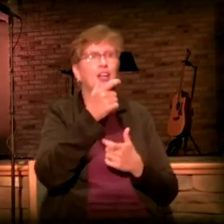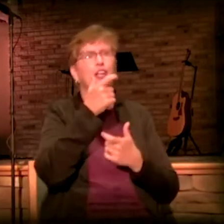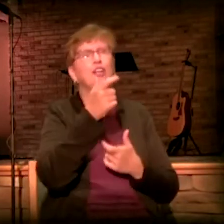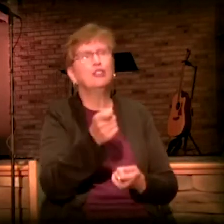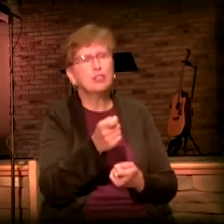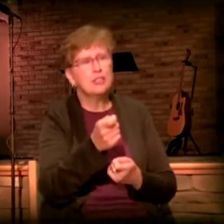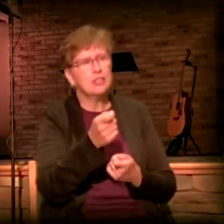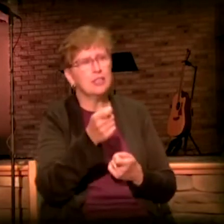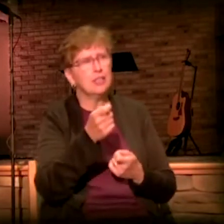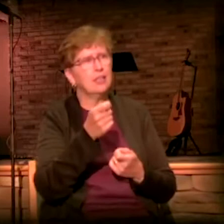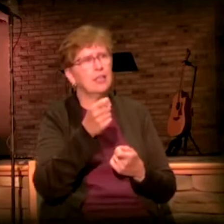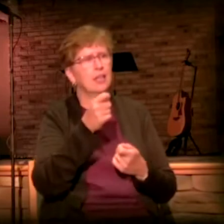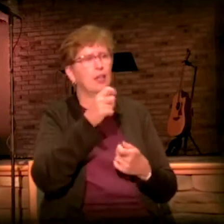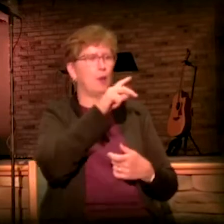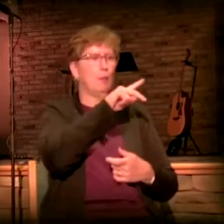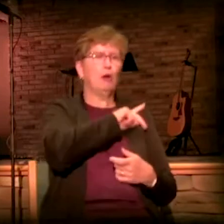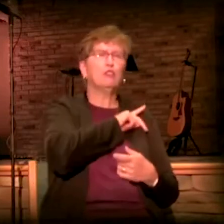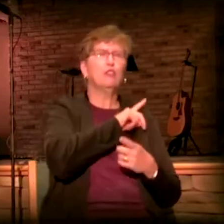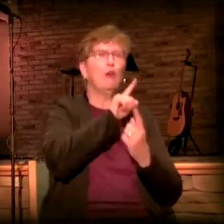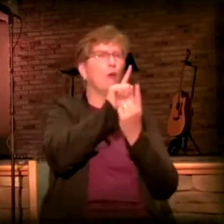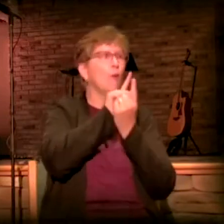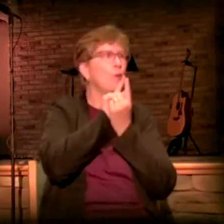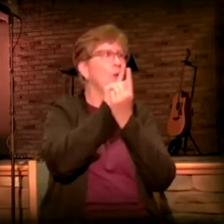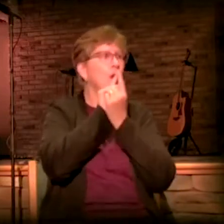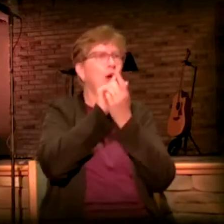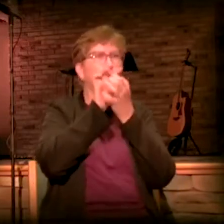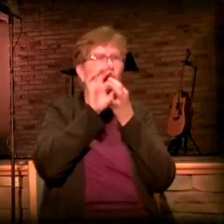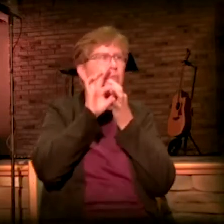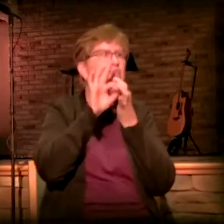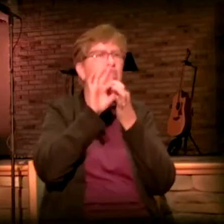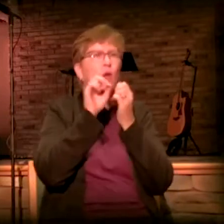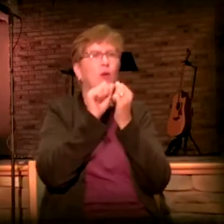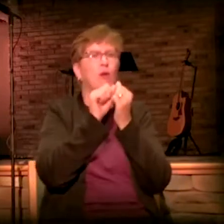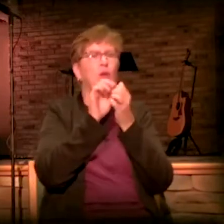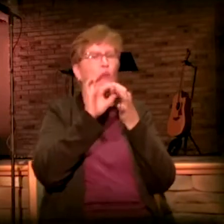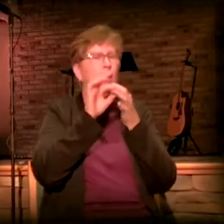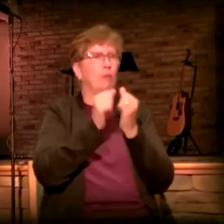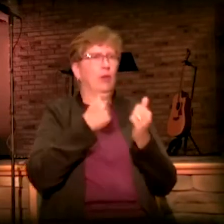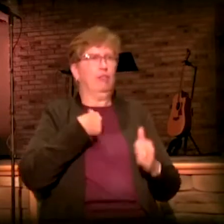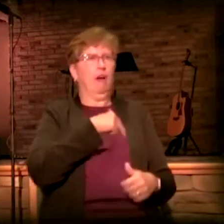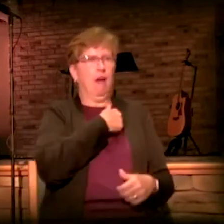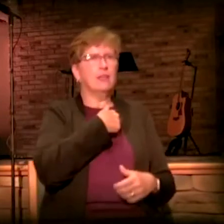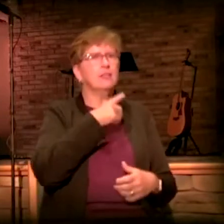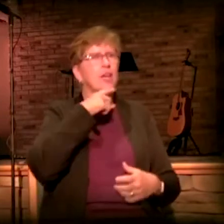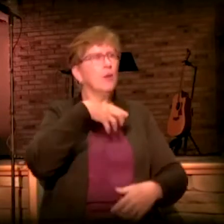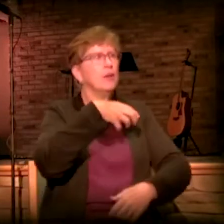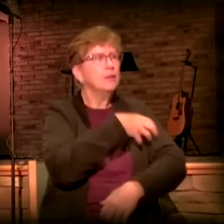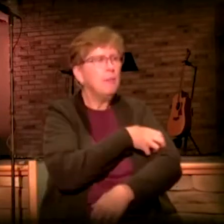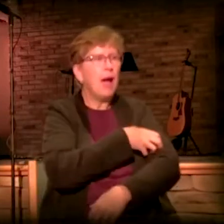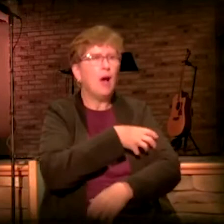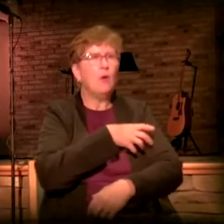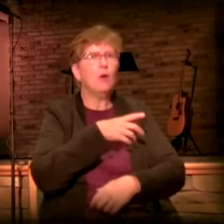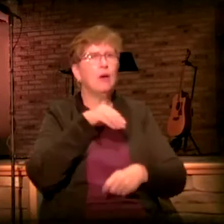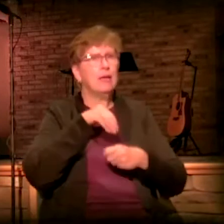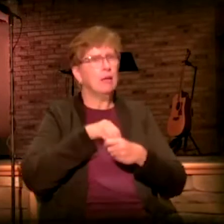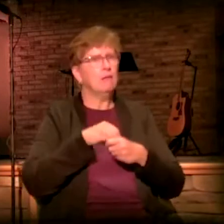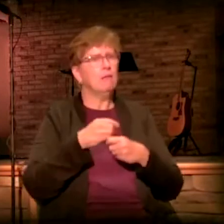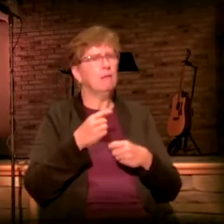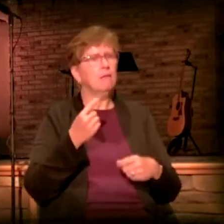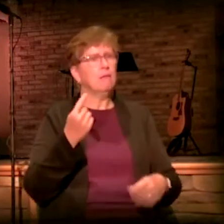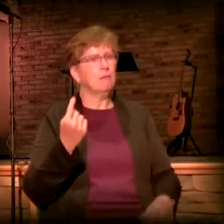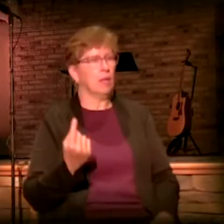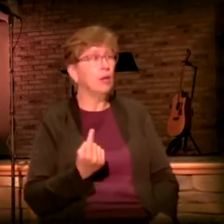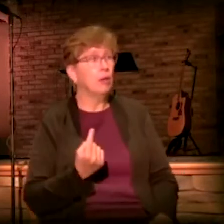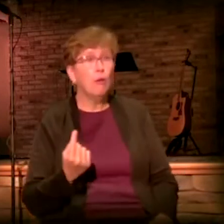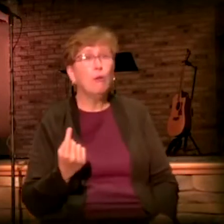a personal one-on-one relationship with us. I mean, there is power in solitude.